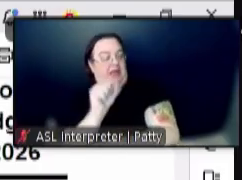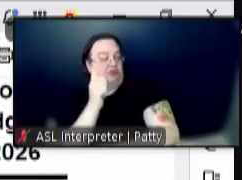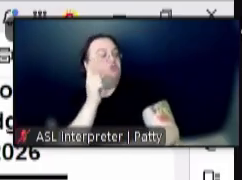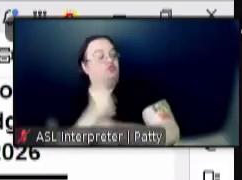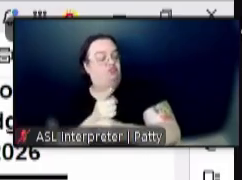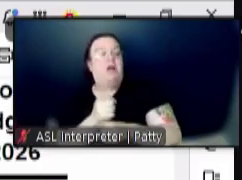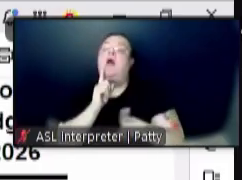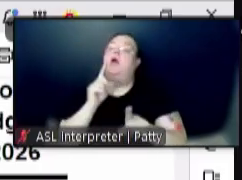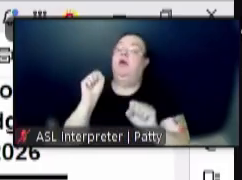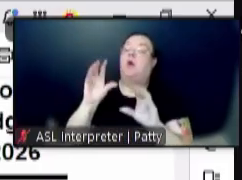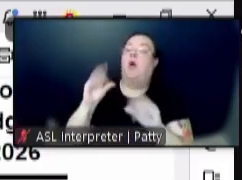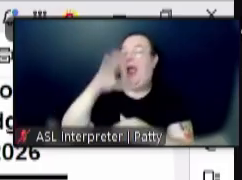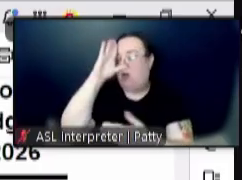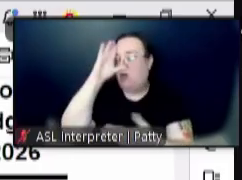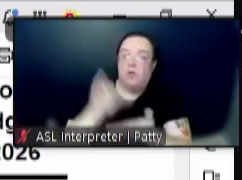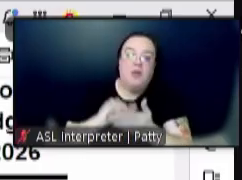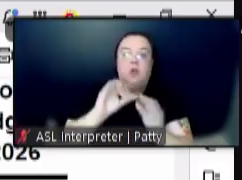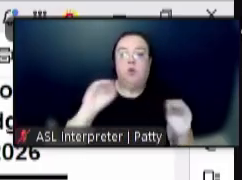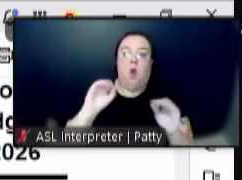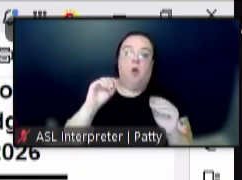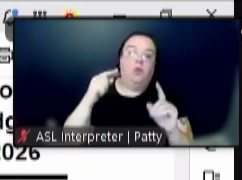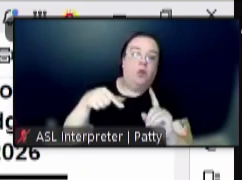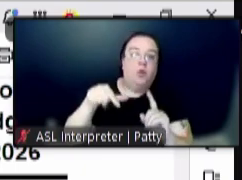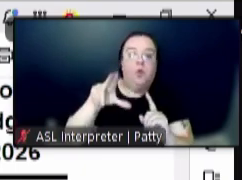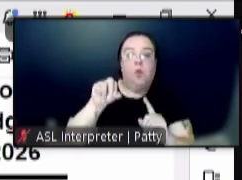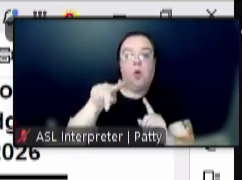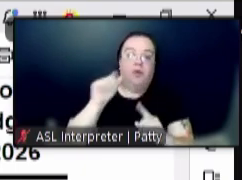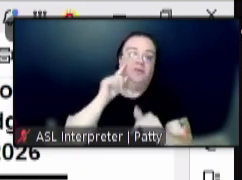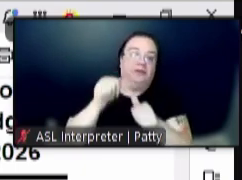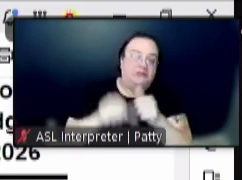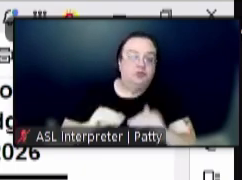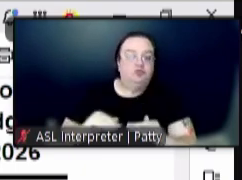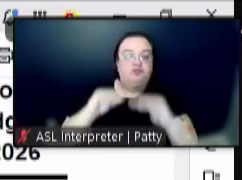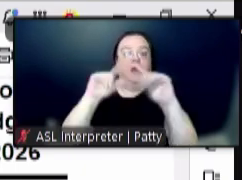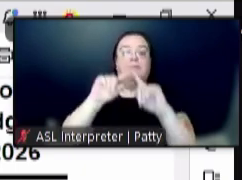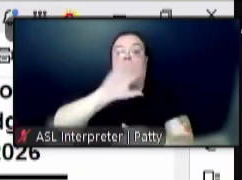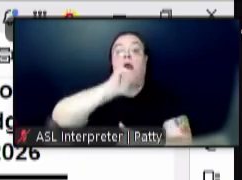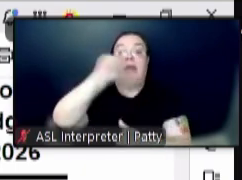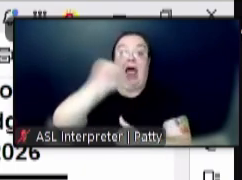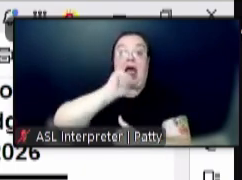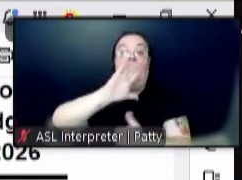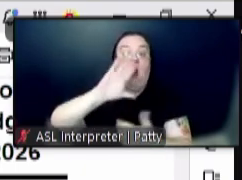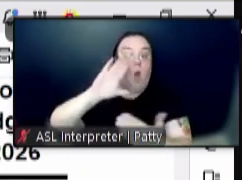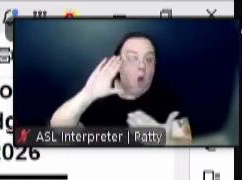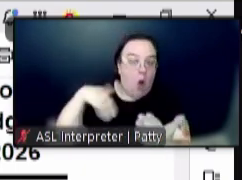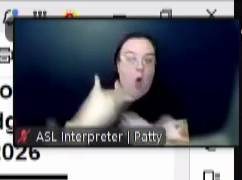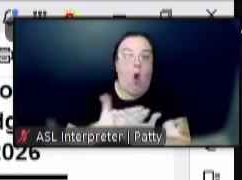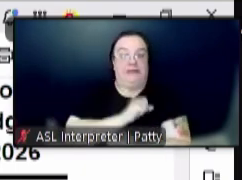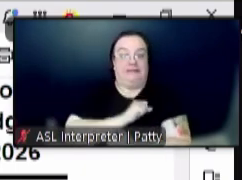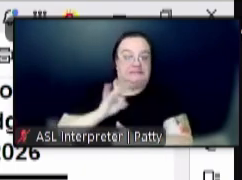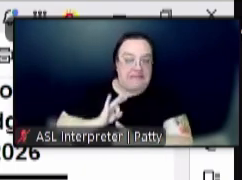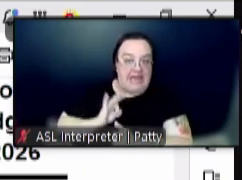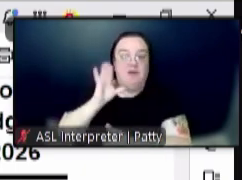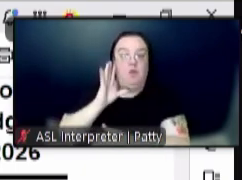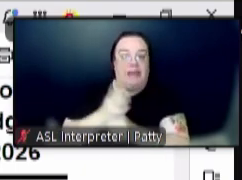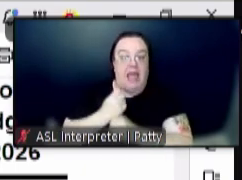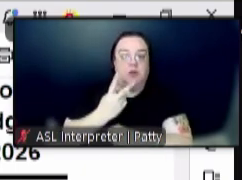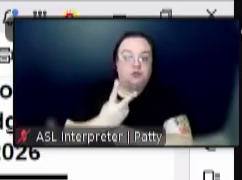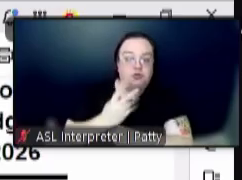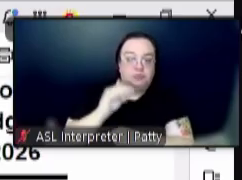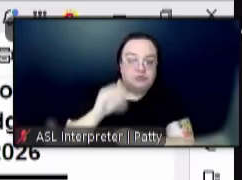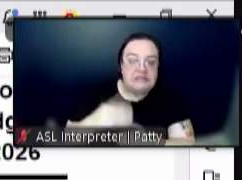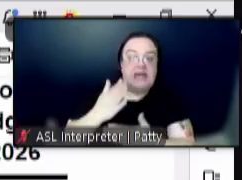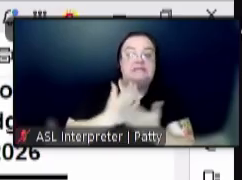so I know there's no like quota in each rank, but the whole staff's not everybody on staff is getting 2%. Some will get